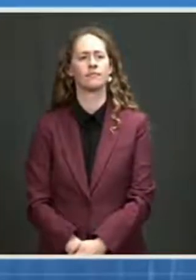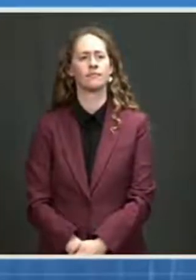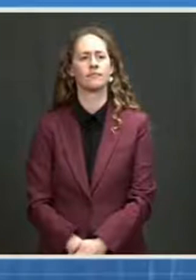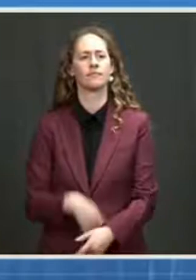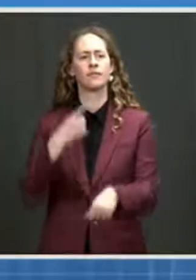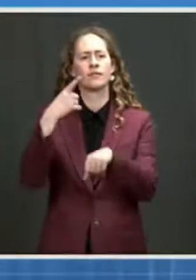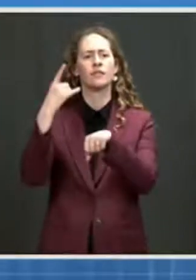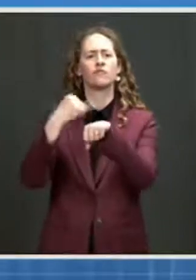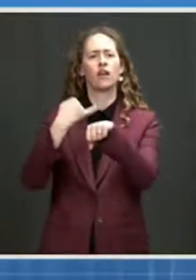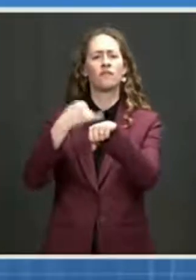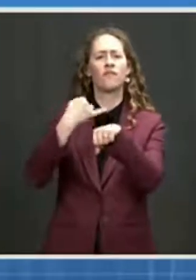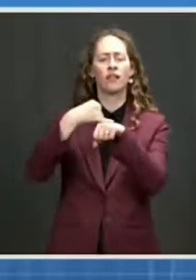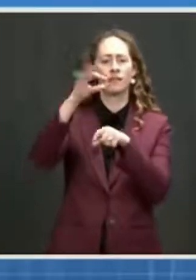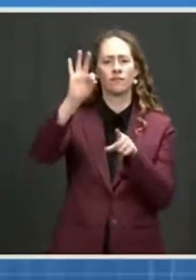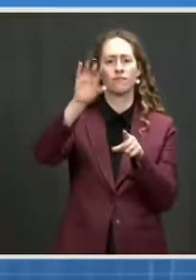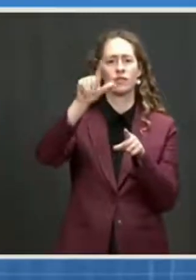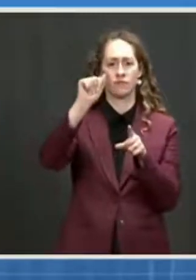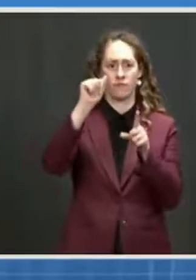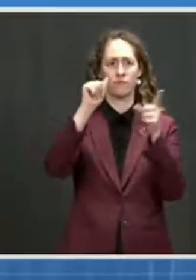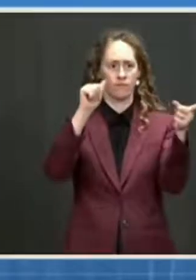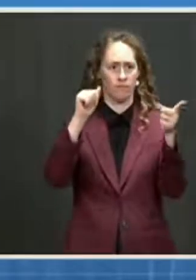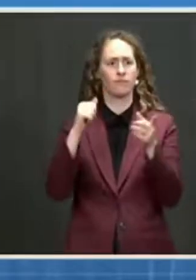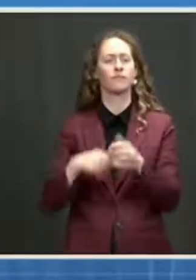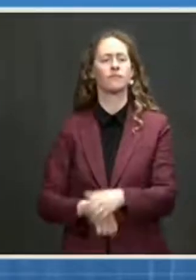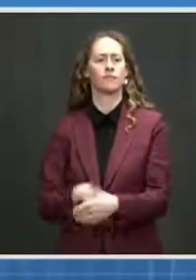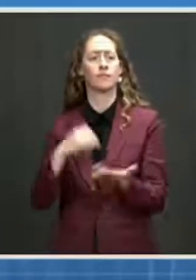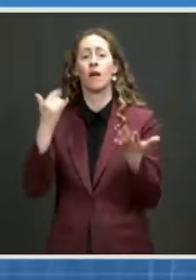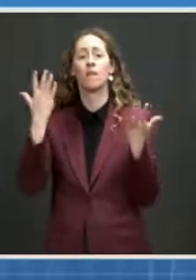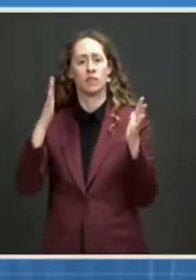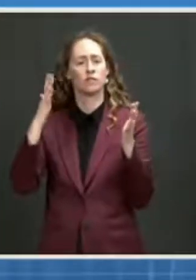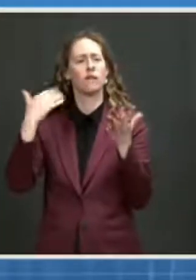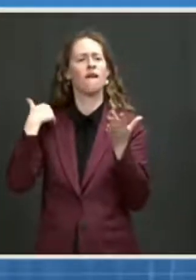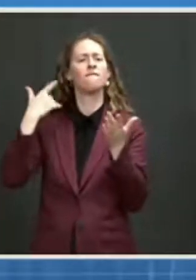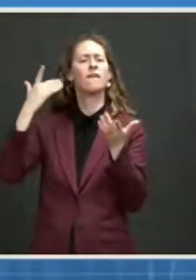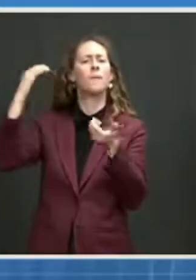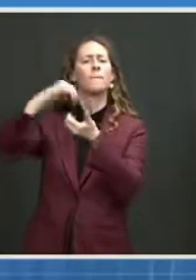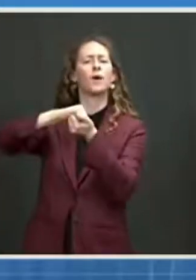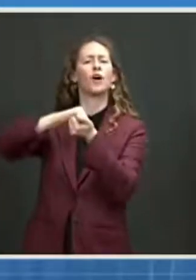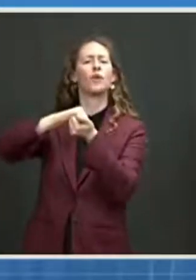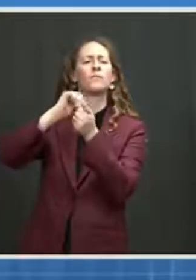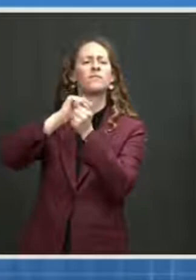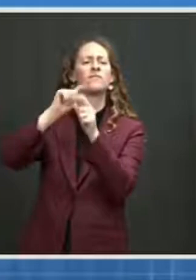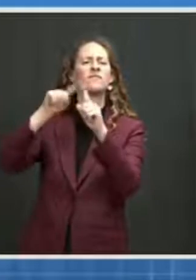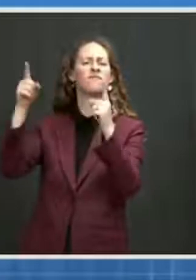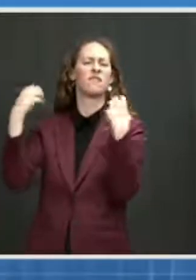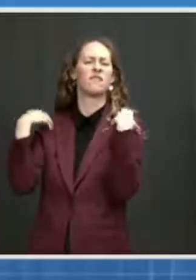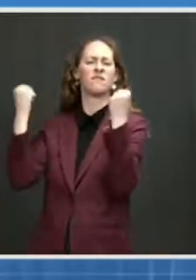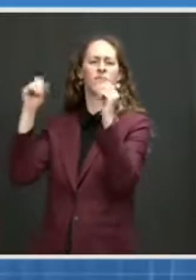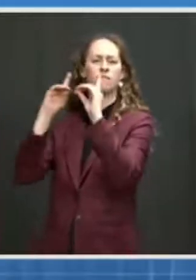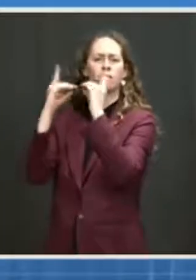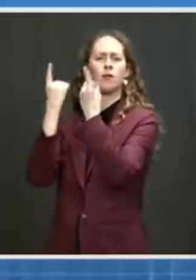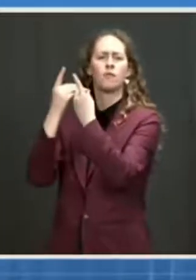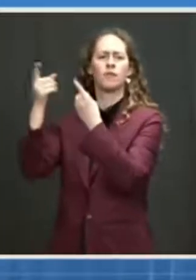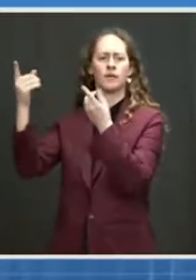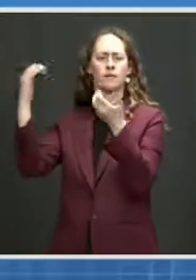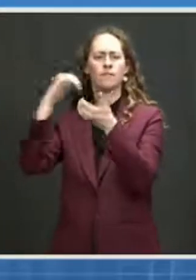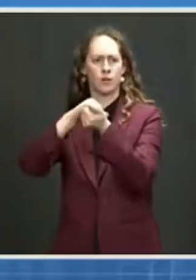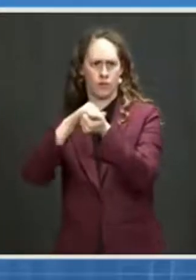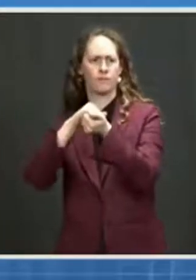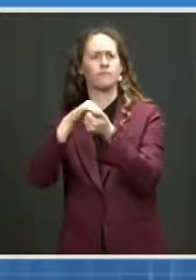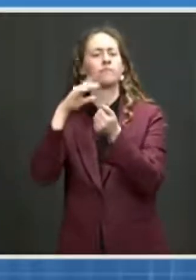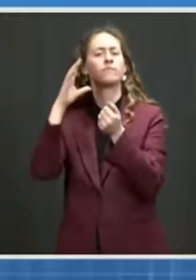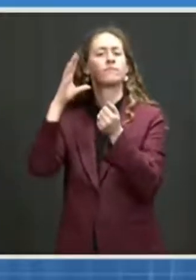Agape Family Health to launch Wheels to Wellness, a mobile vaccination clinic using transit buses in areas with gaps in